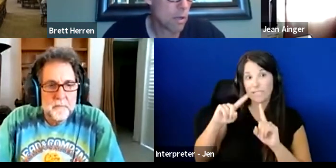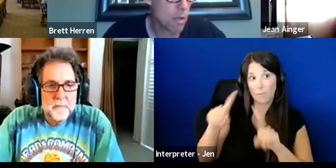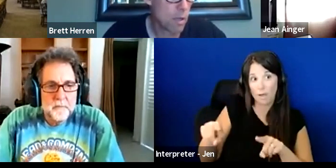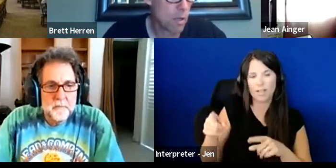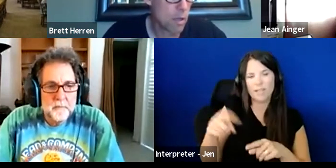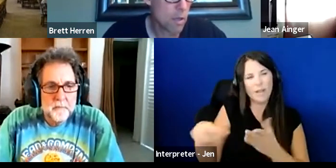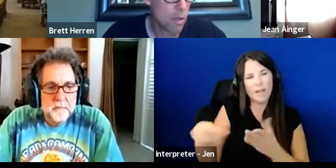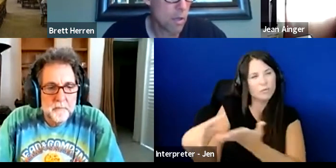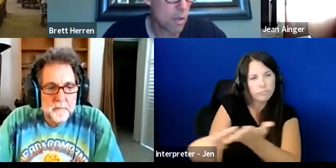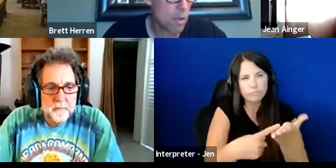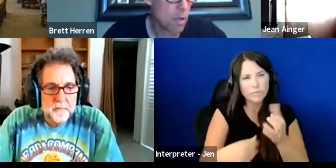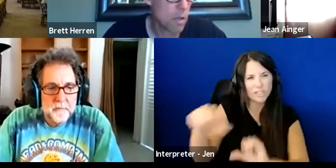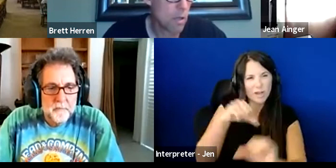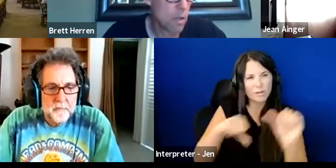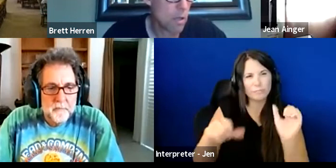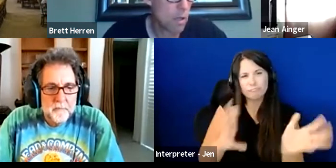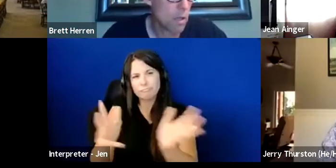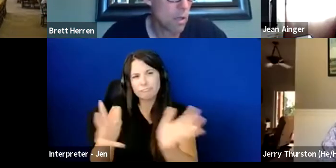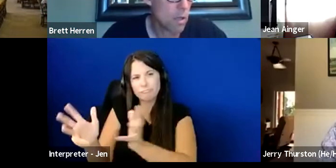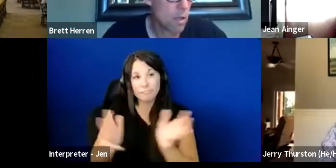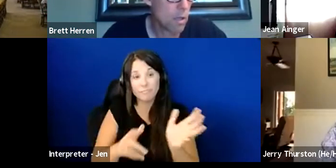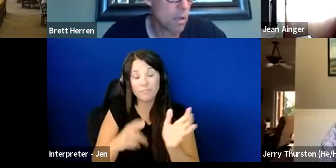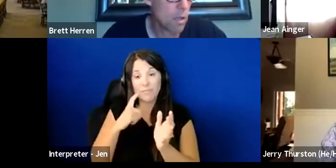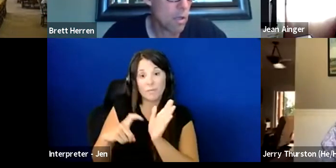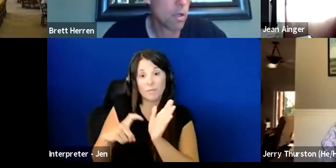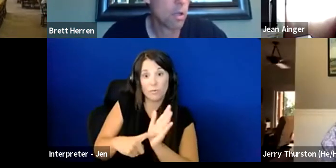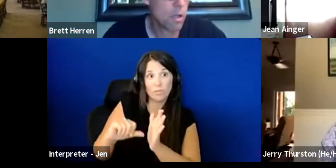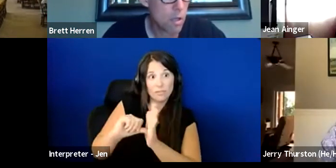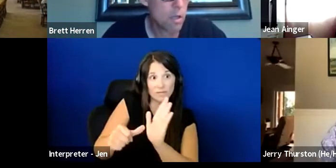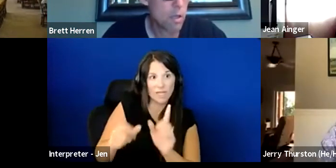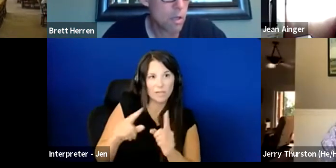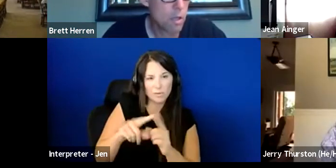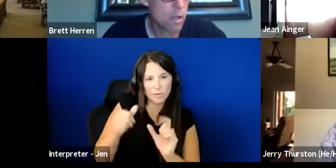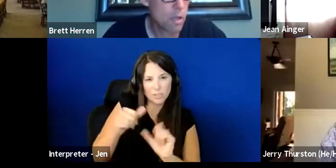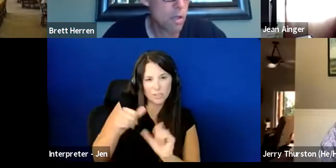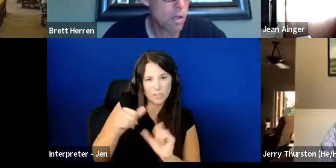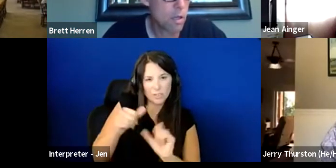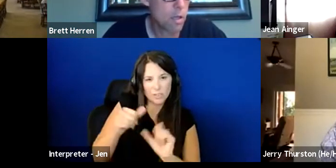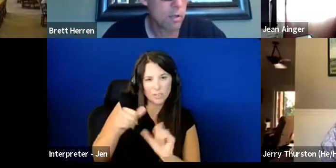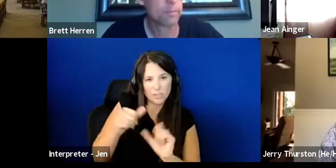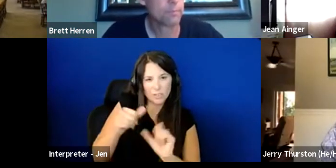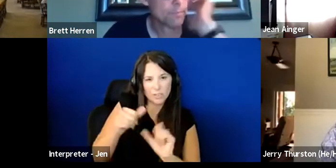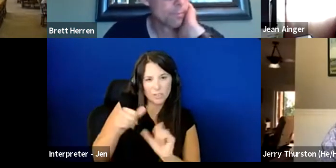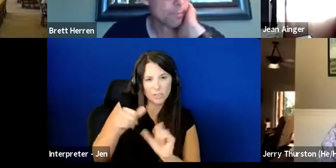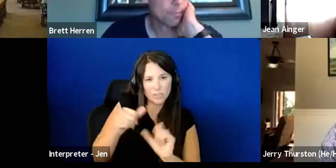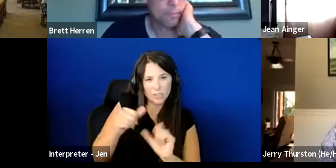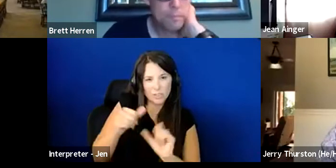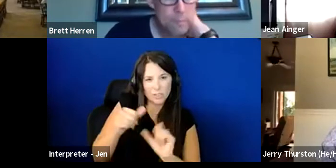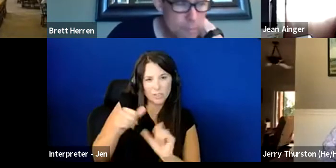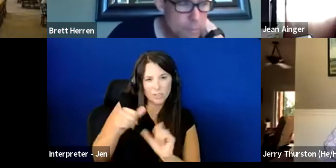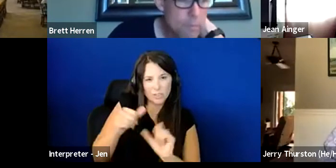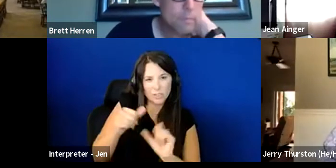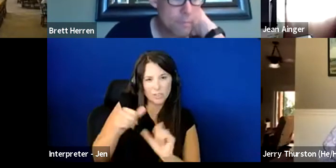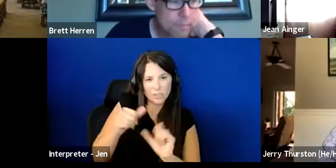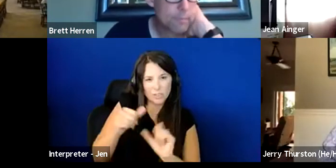other and they'll actually point things out to each other, and that way they avoid the kinds of things that they might do at